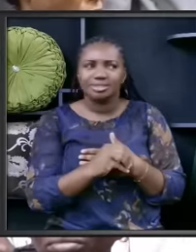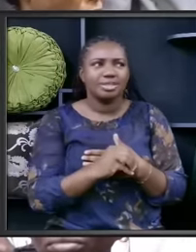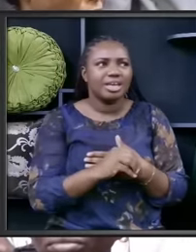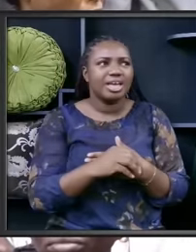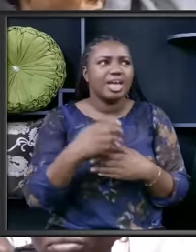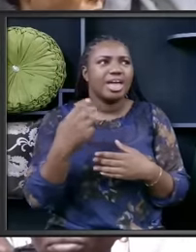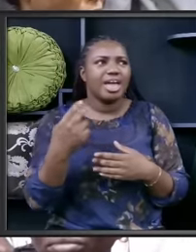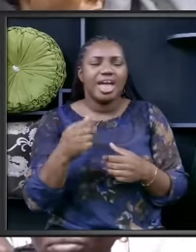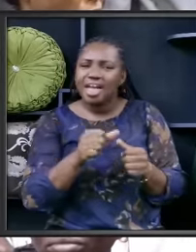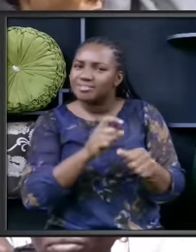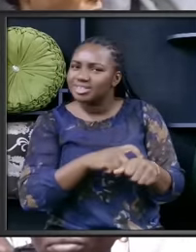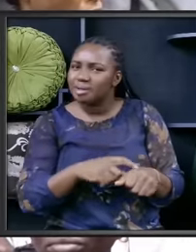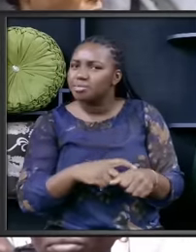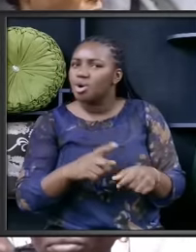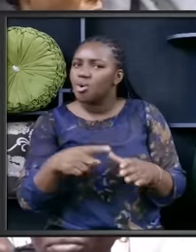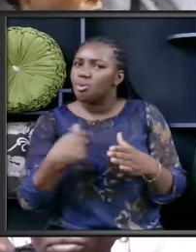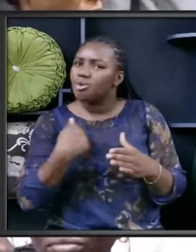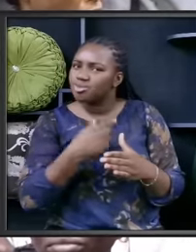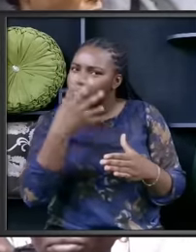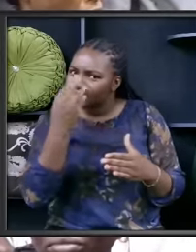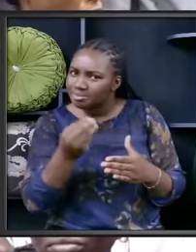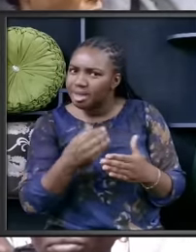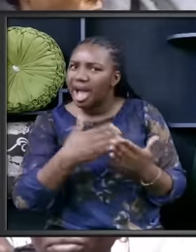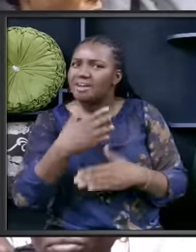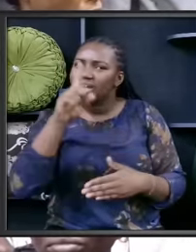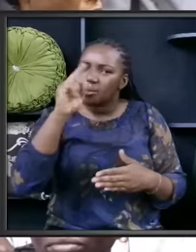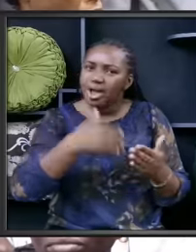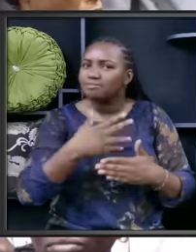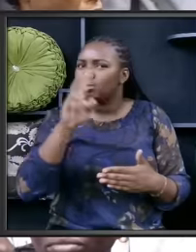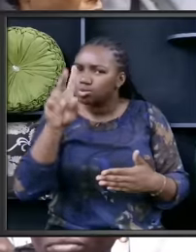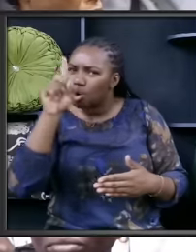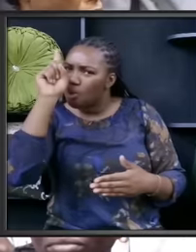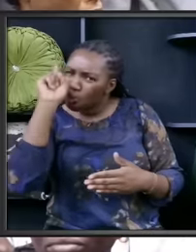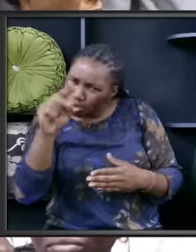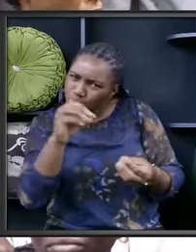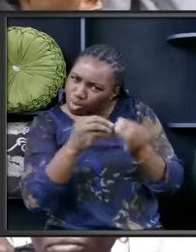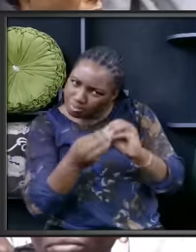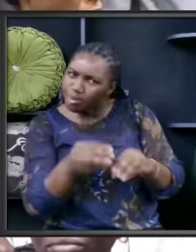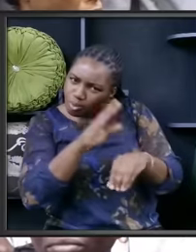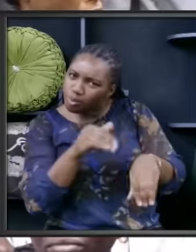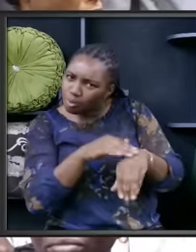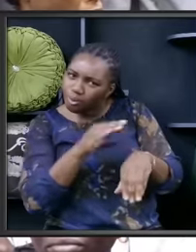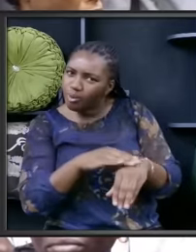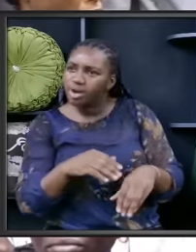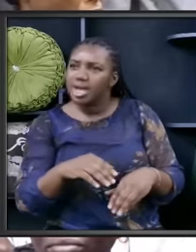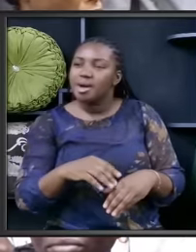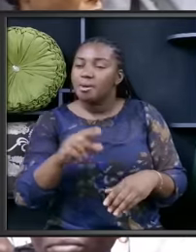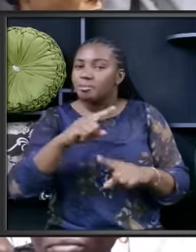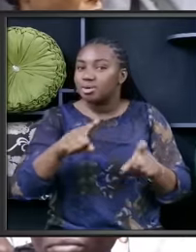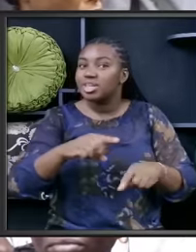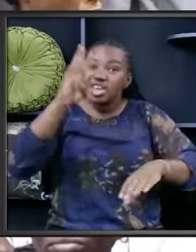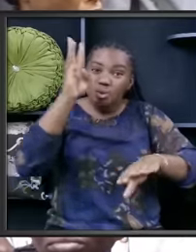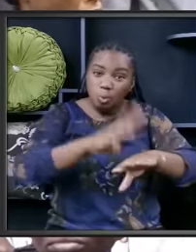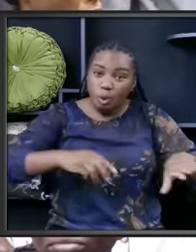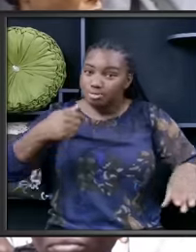phone every time if we sleep for night, after 1 a.m., after 2, one particular number go they call him, but he don't want me. Say, make I know they touch in phone. So I know they